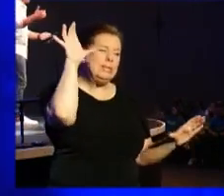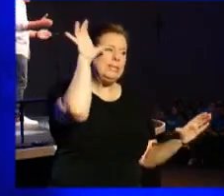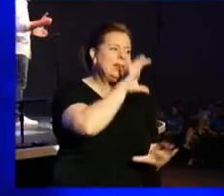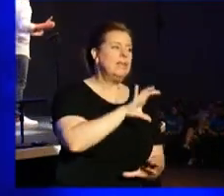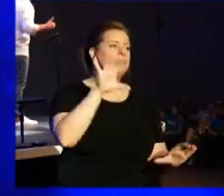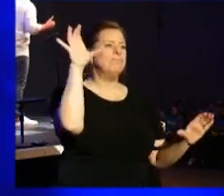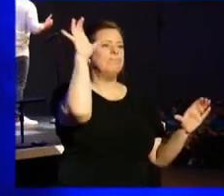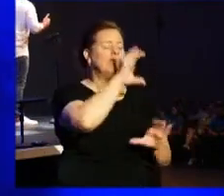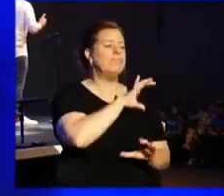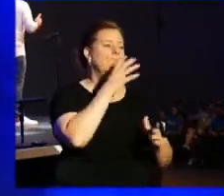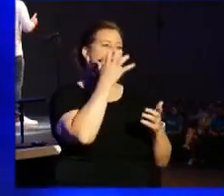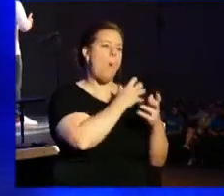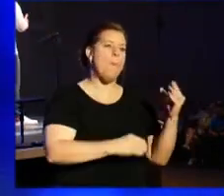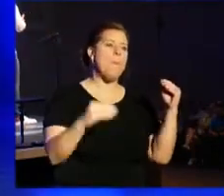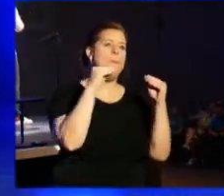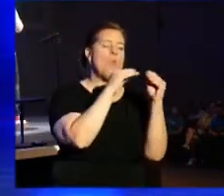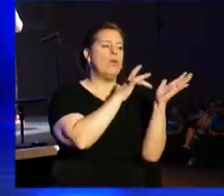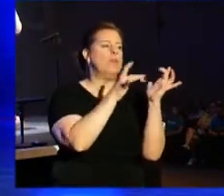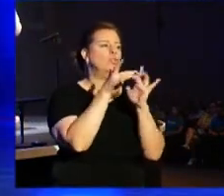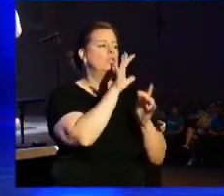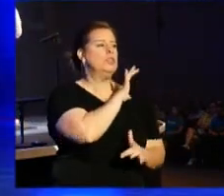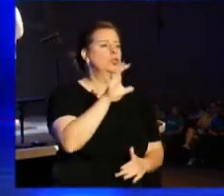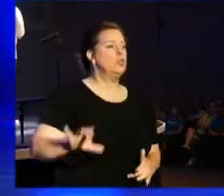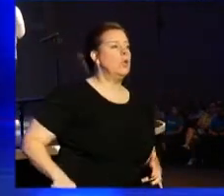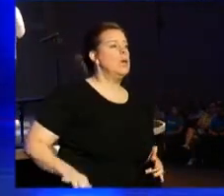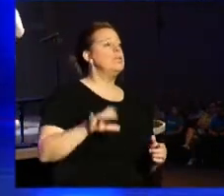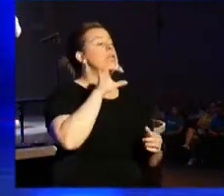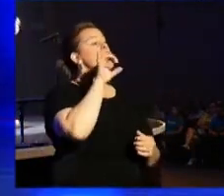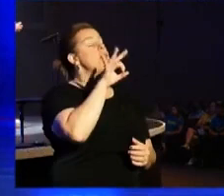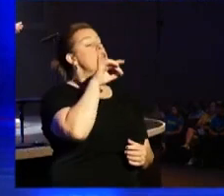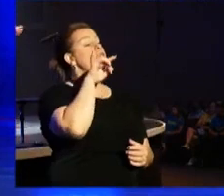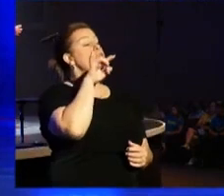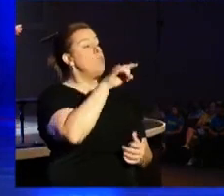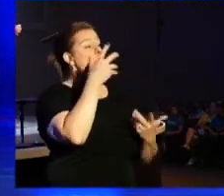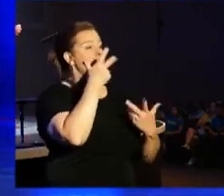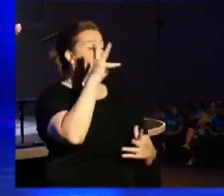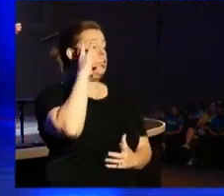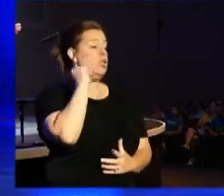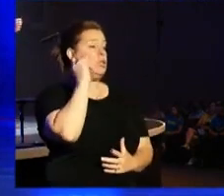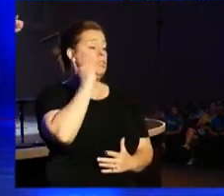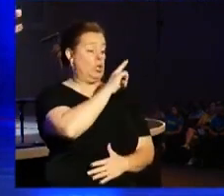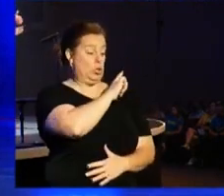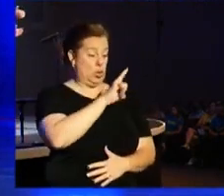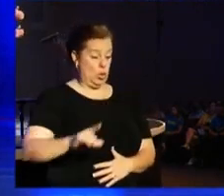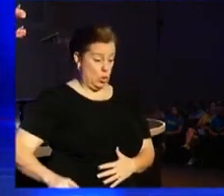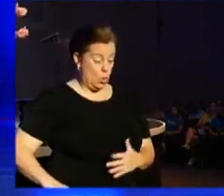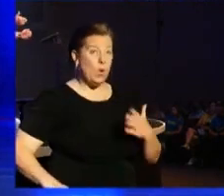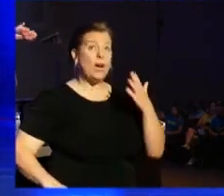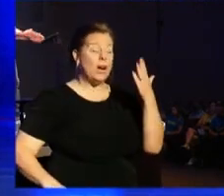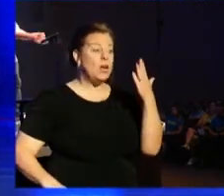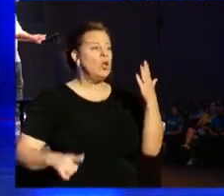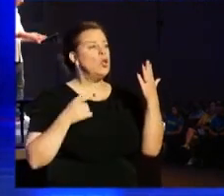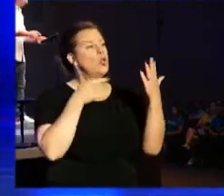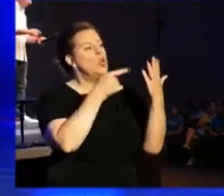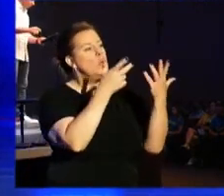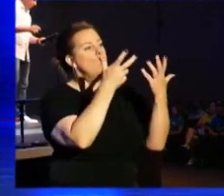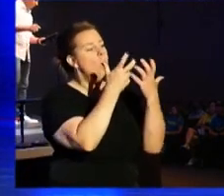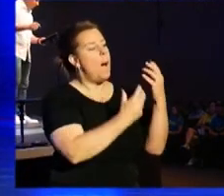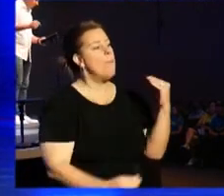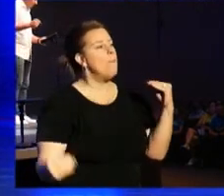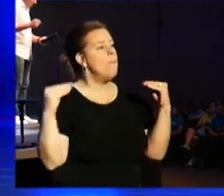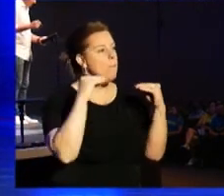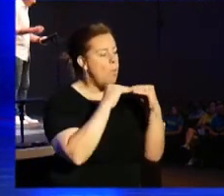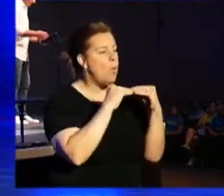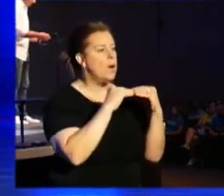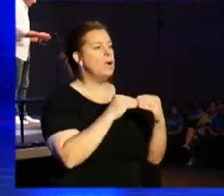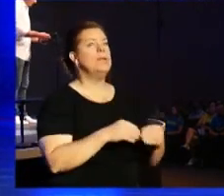walk with Jesus Christ. If we've tasted the kindness of the Lord, we should be wanting more of it. Look what Peter